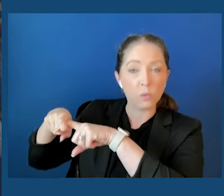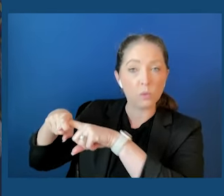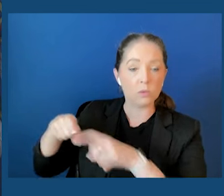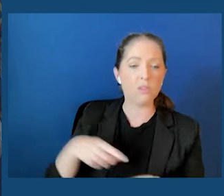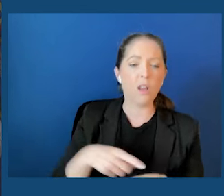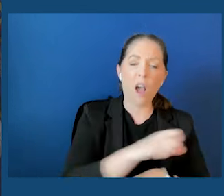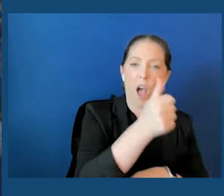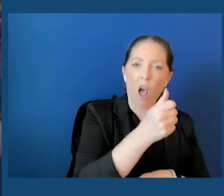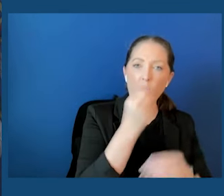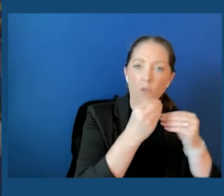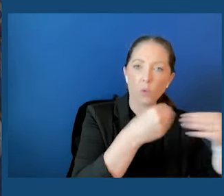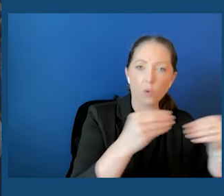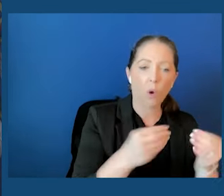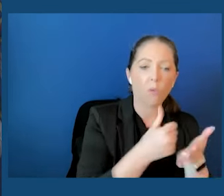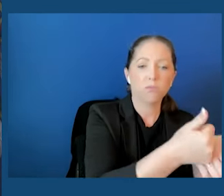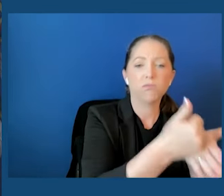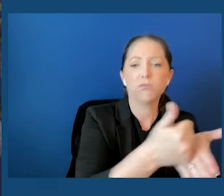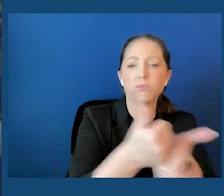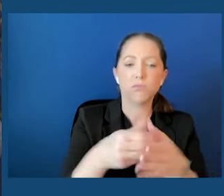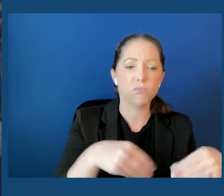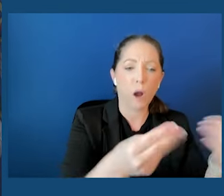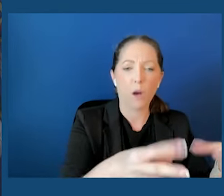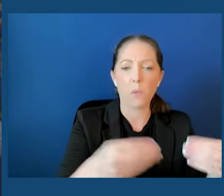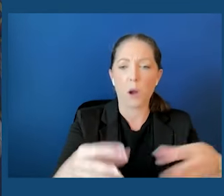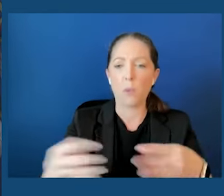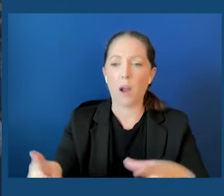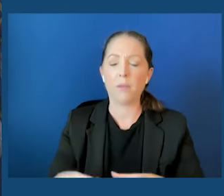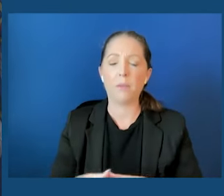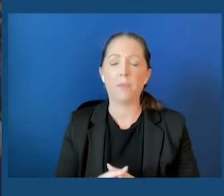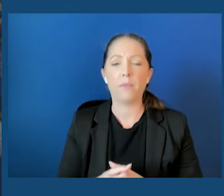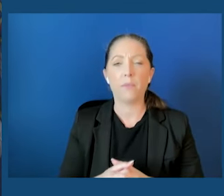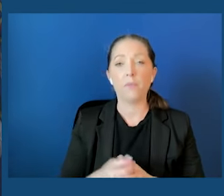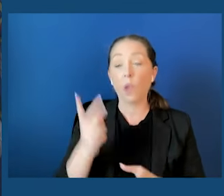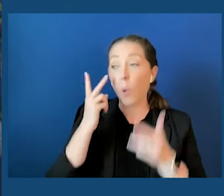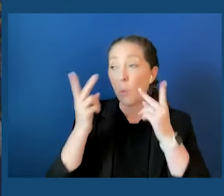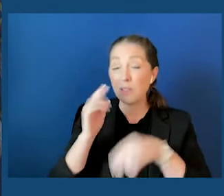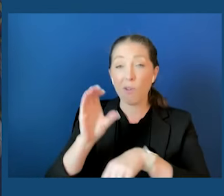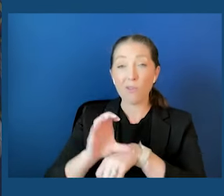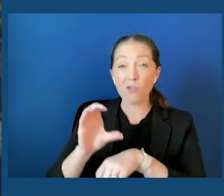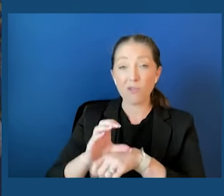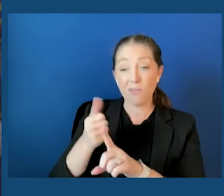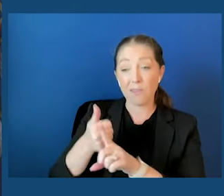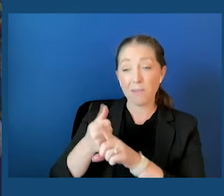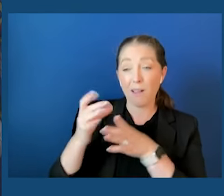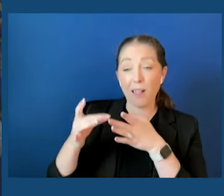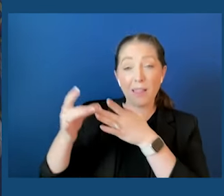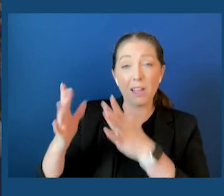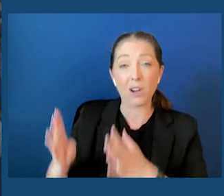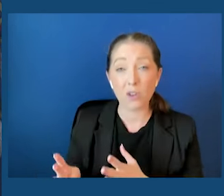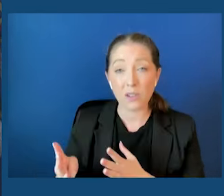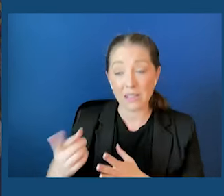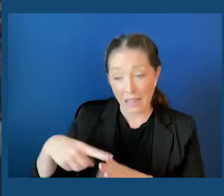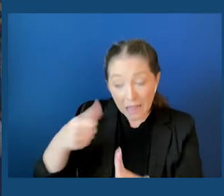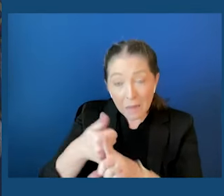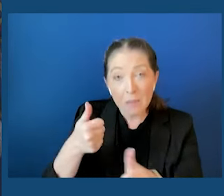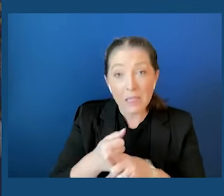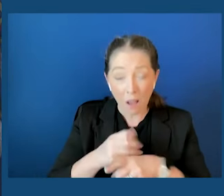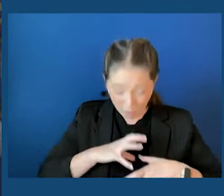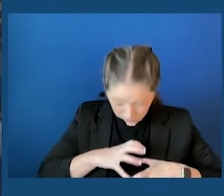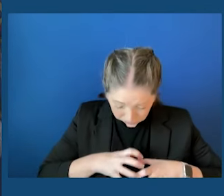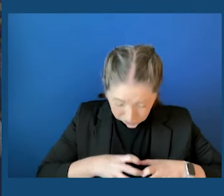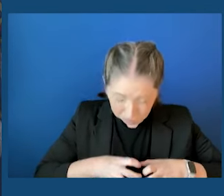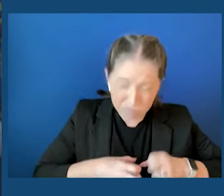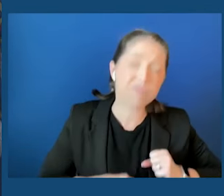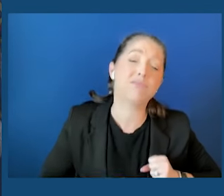And we saw it in our clergy, the leaders, who they themselves were so deeply wounded and hurt, but they were